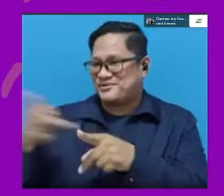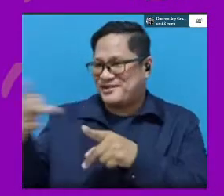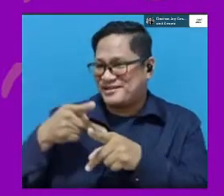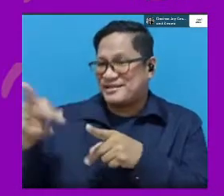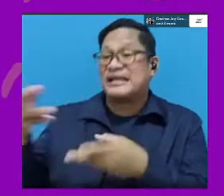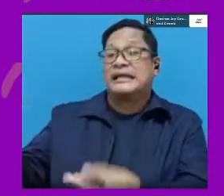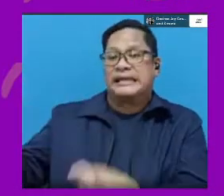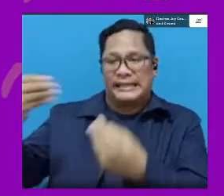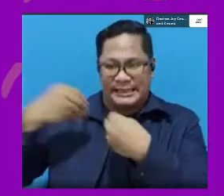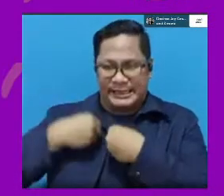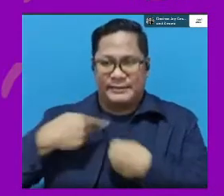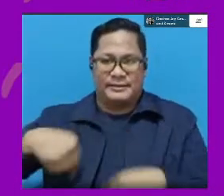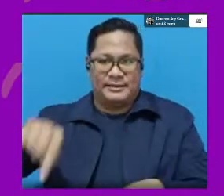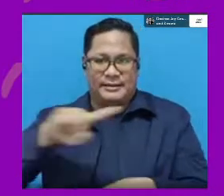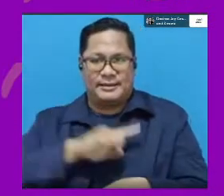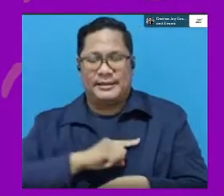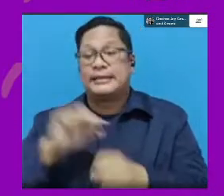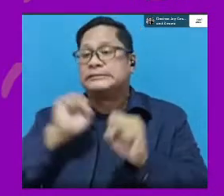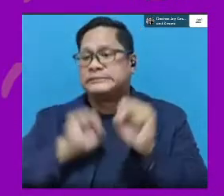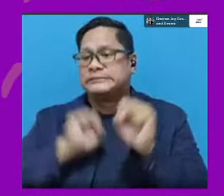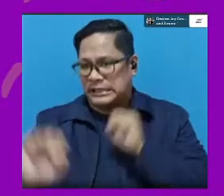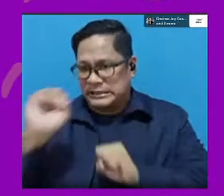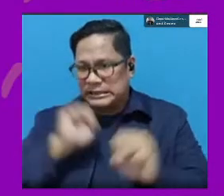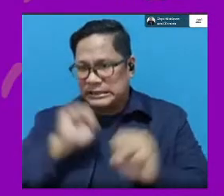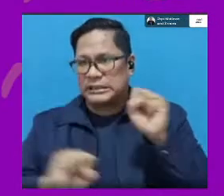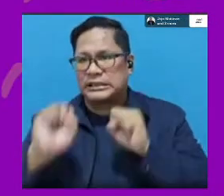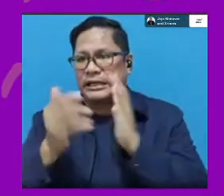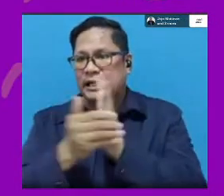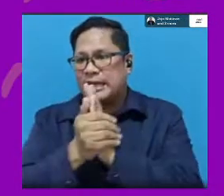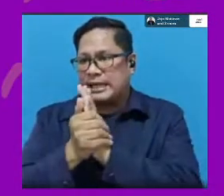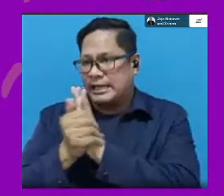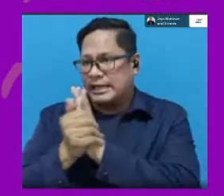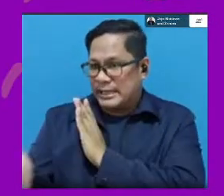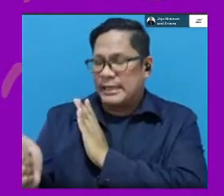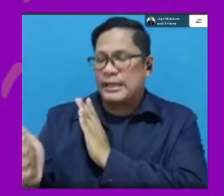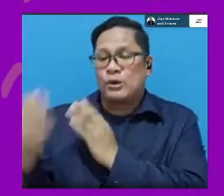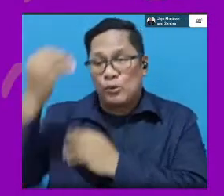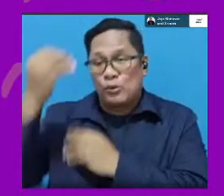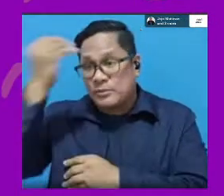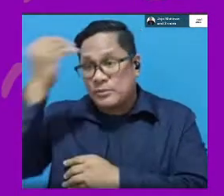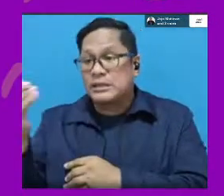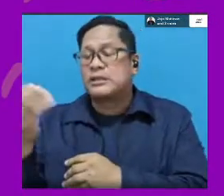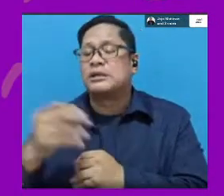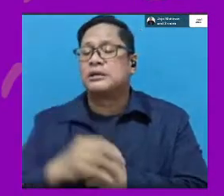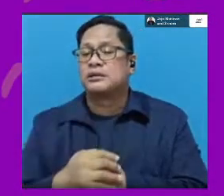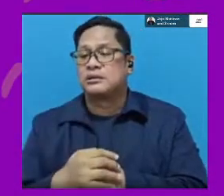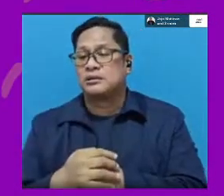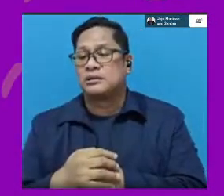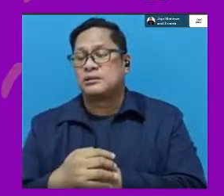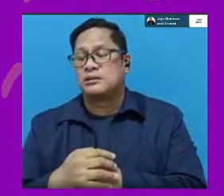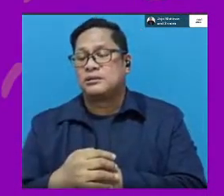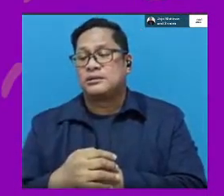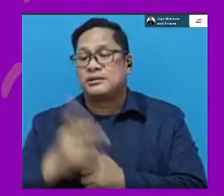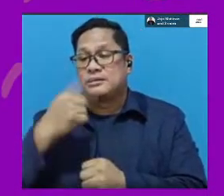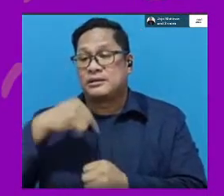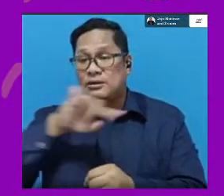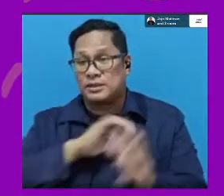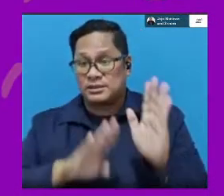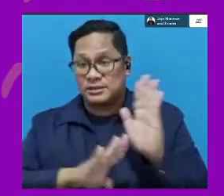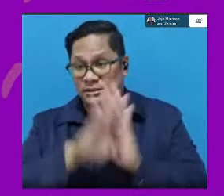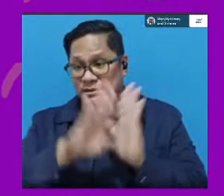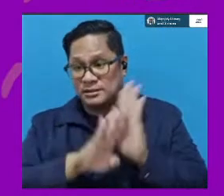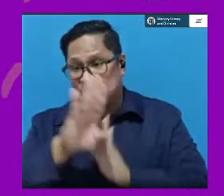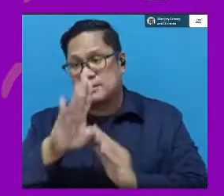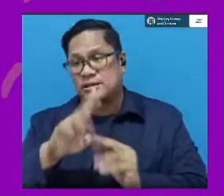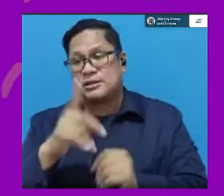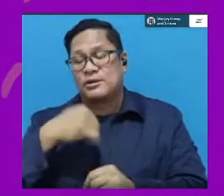with scientific and expert opinions in our development of our